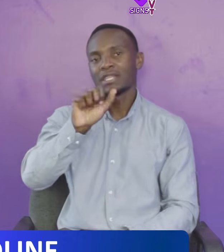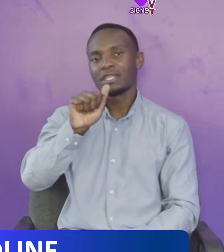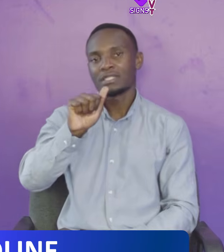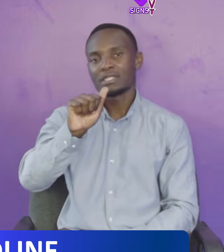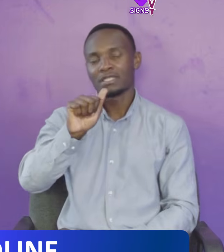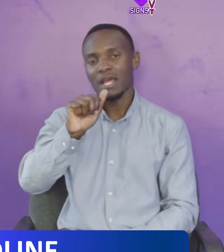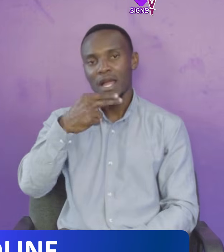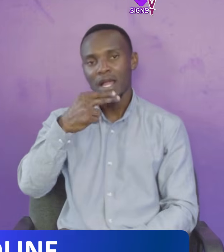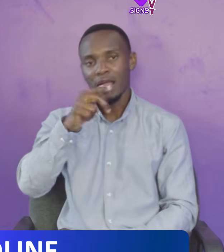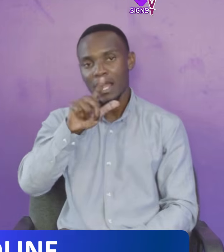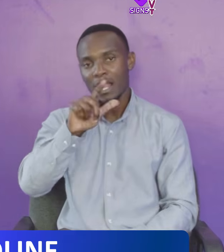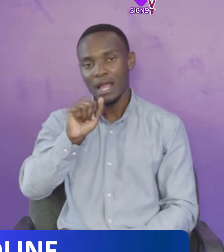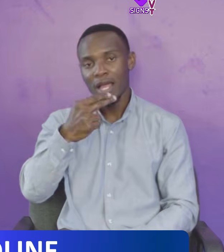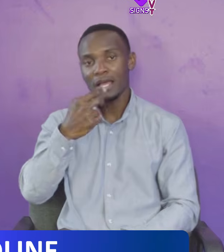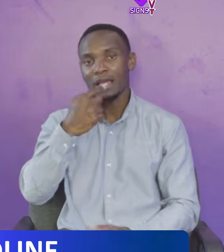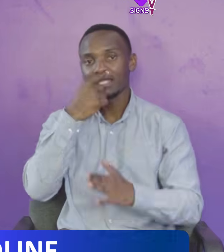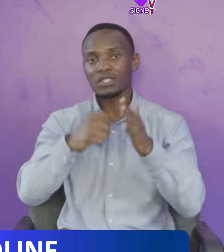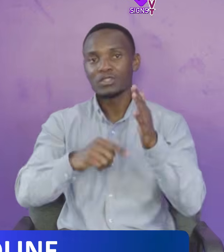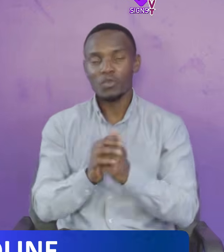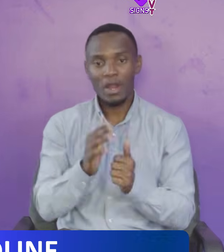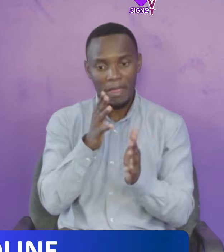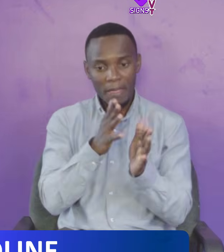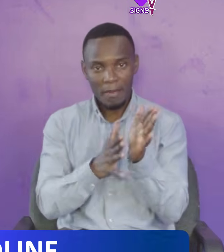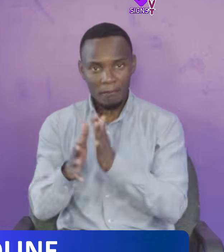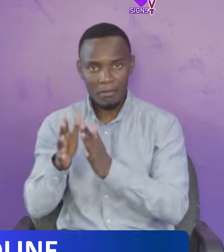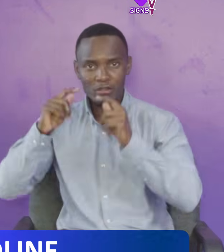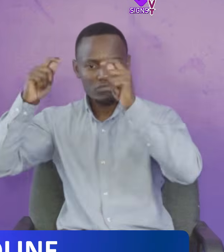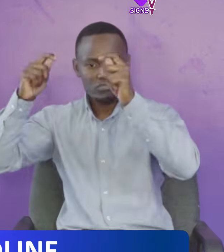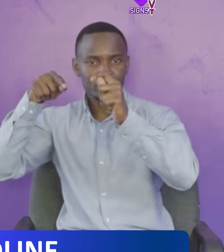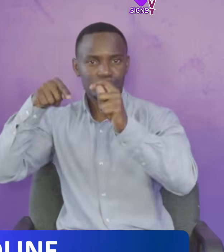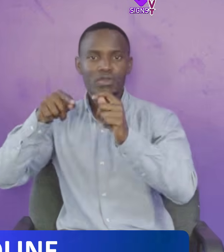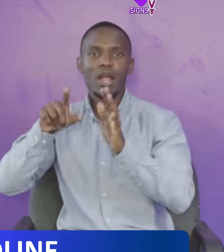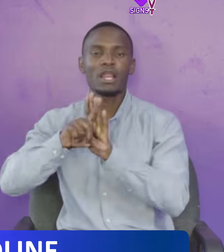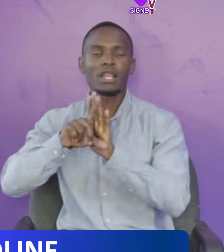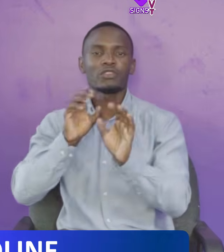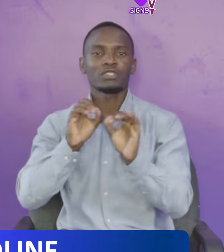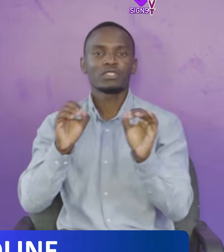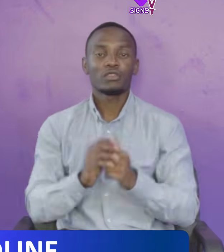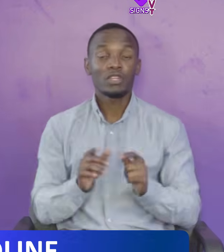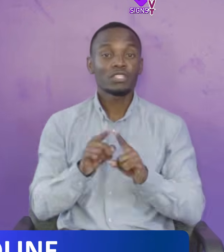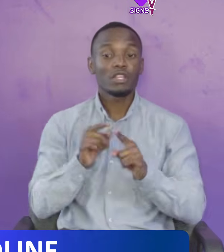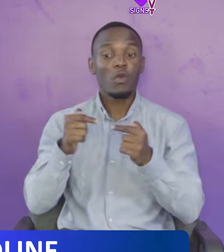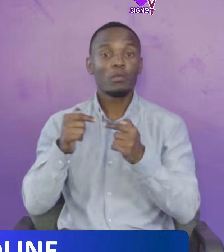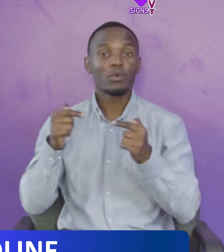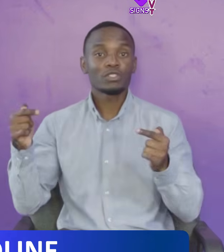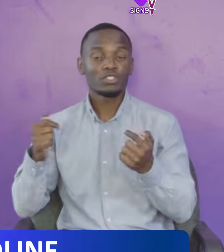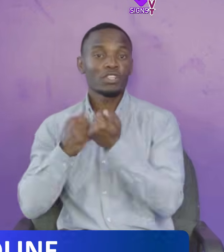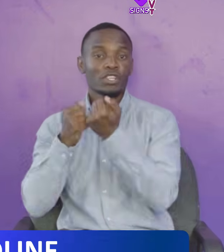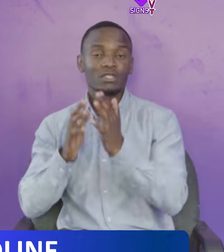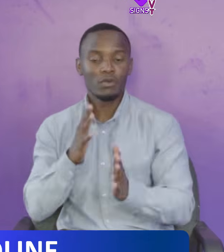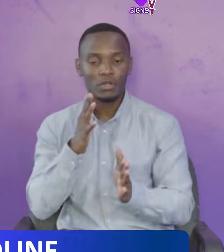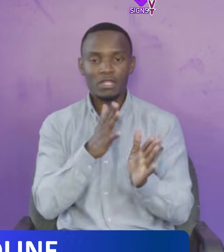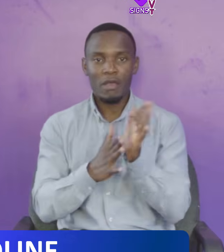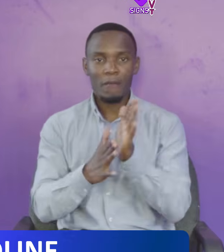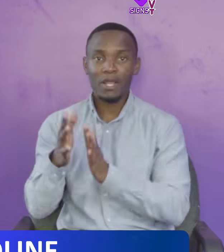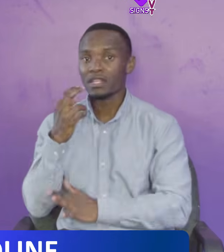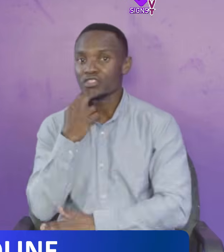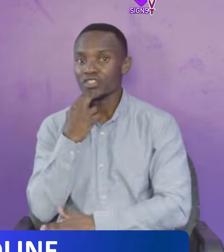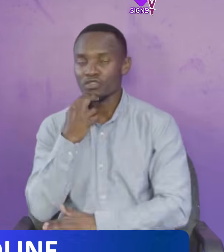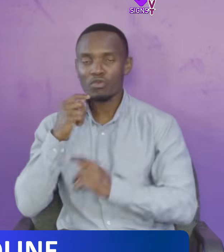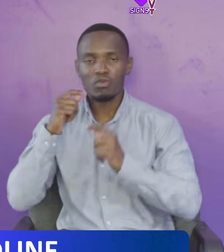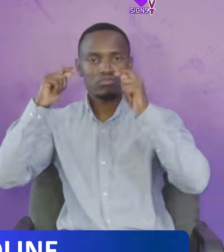nationwide demonstrations illegal. Now, the protest, organized by opposition supporters and scheduled for Tuesday, Tanzania's Independence